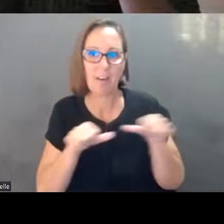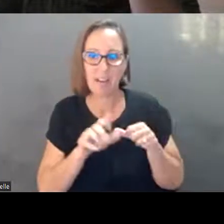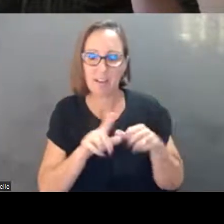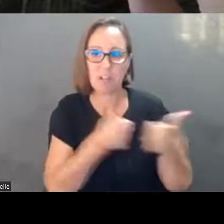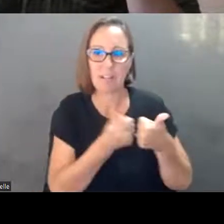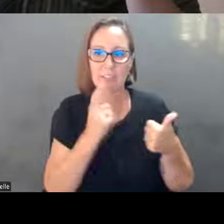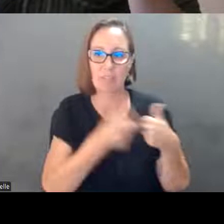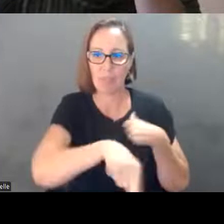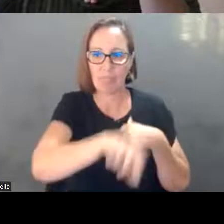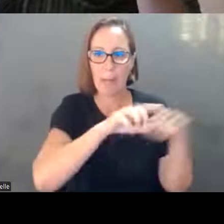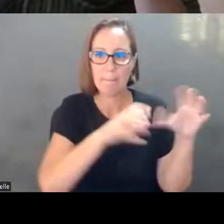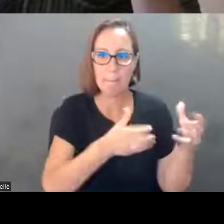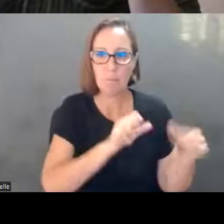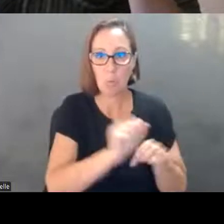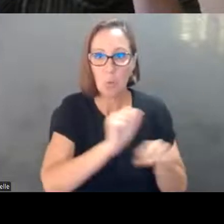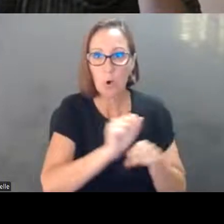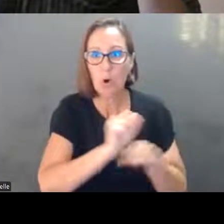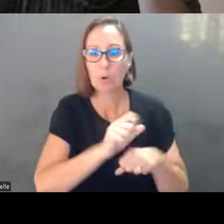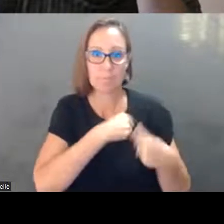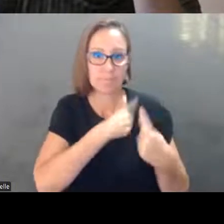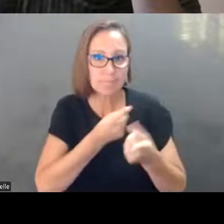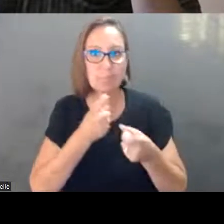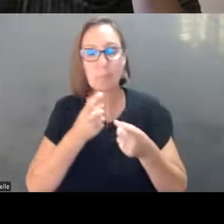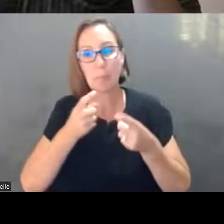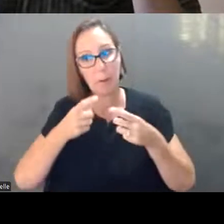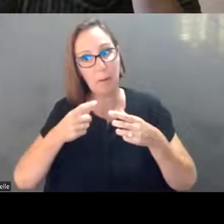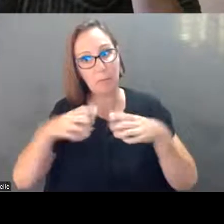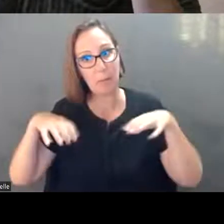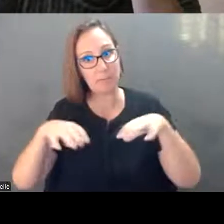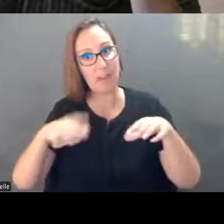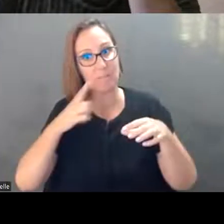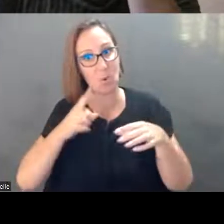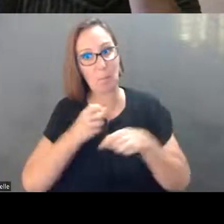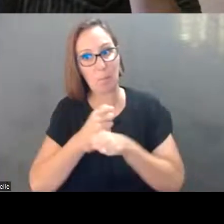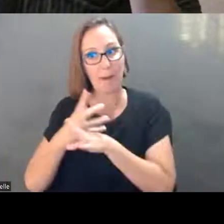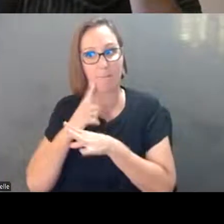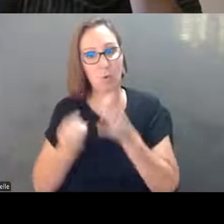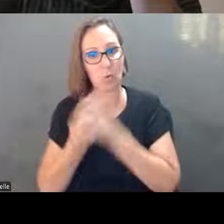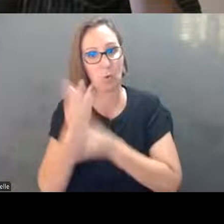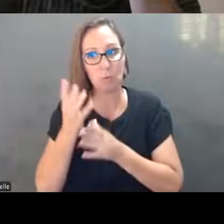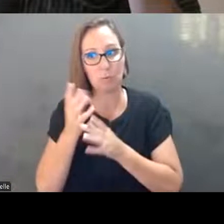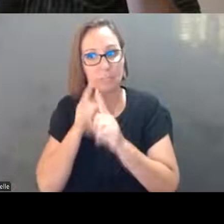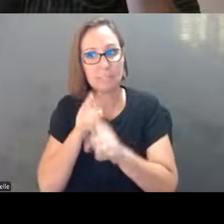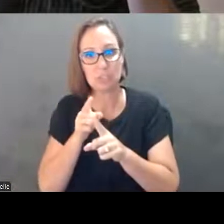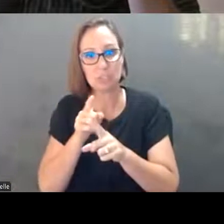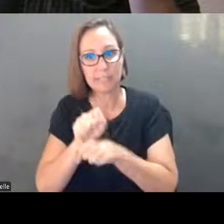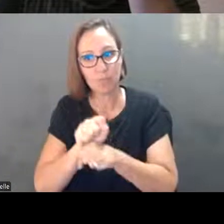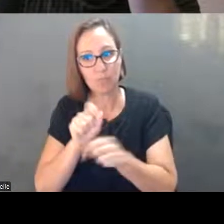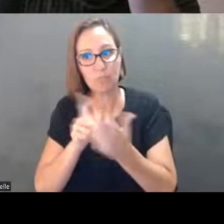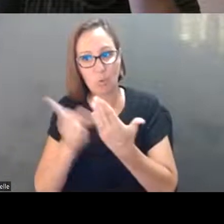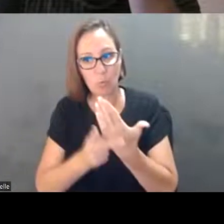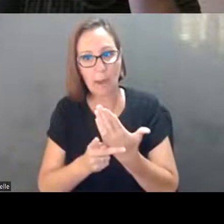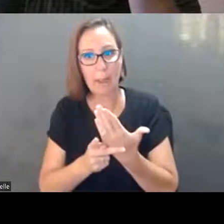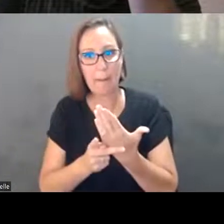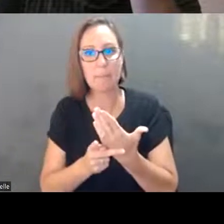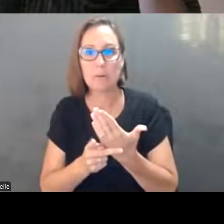the work that's been done to prepare for the California Grows Initiative is been really attentive, recognizing that direct